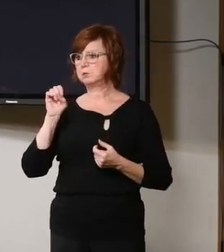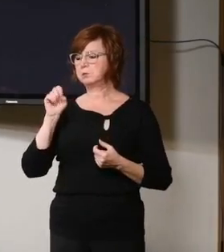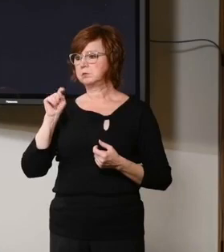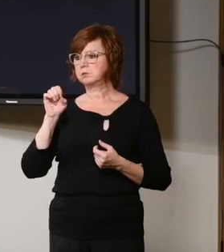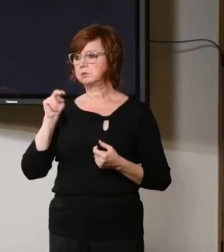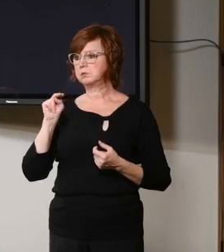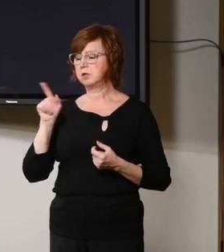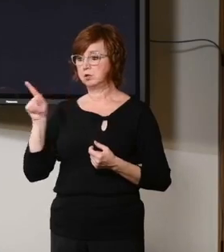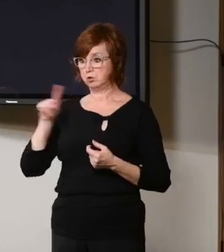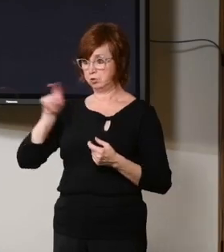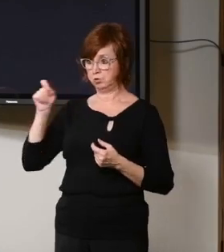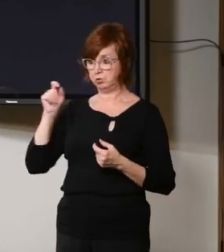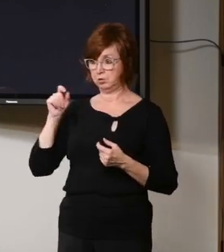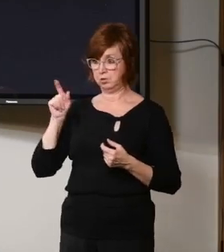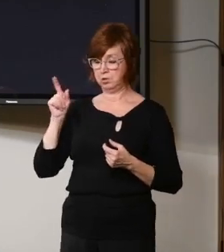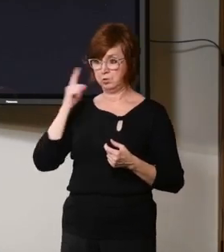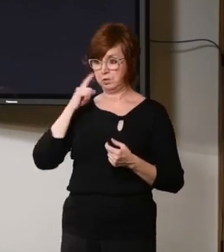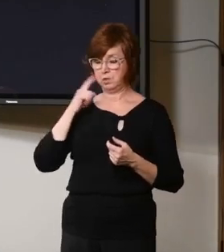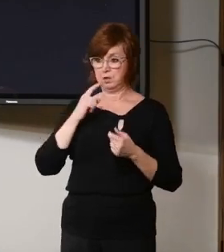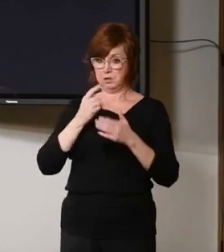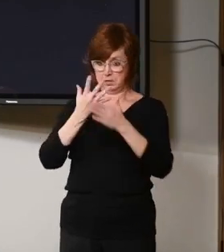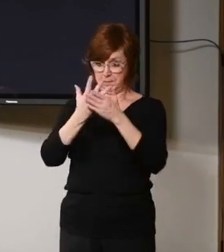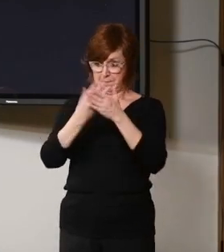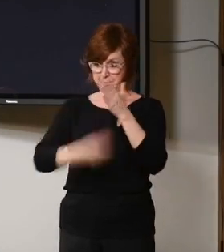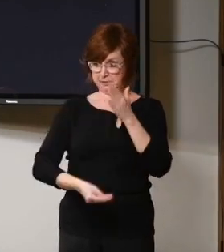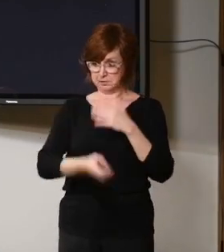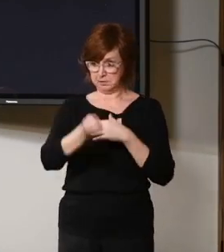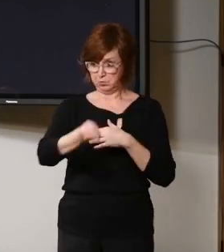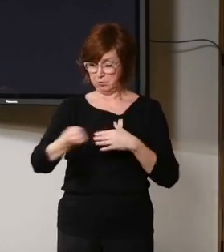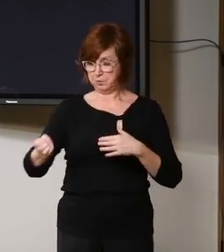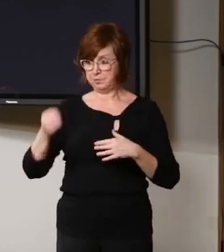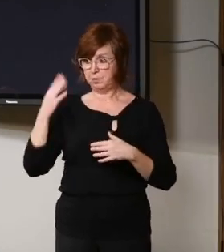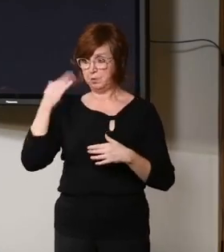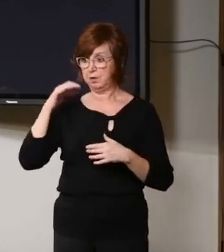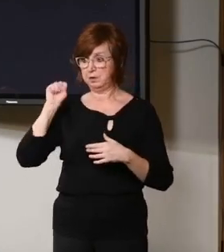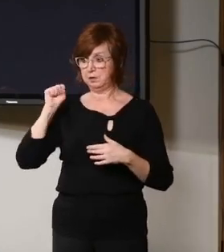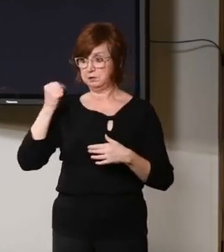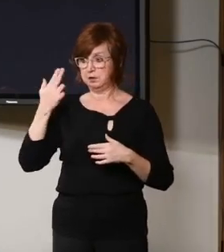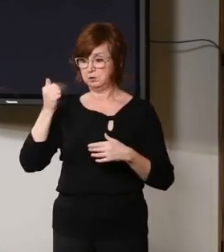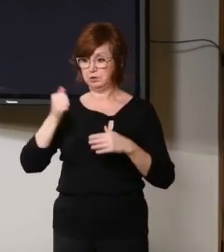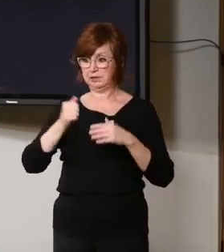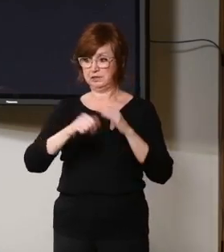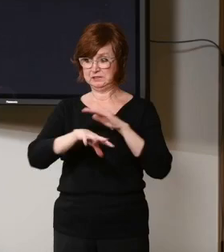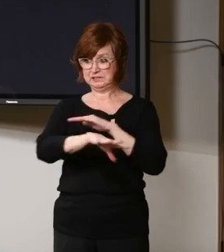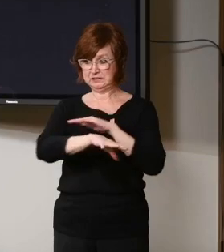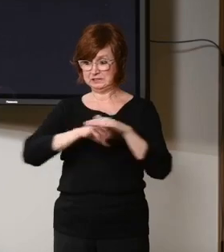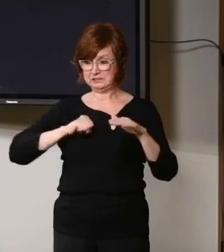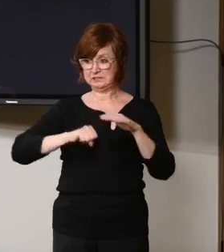personal protective equipment is going missing because Saskatchewan Health Authority staff are taking them?